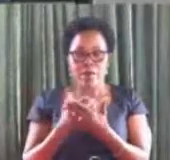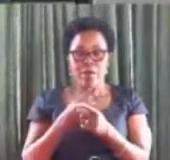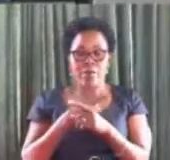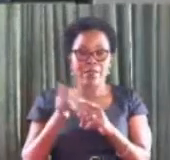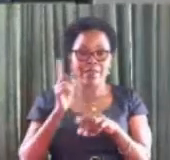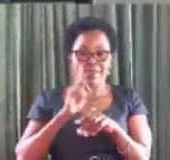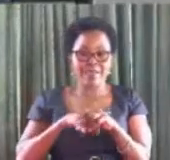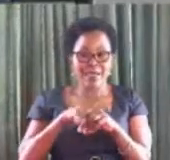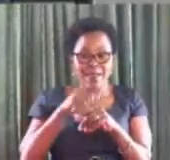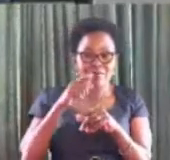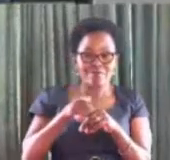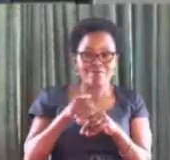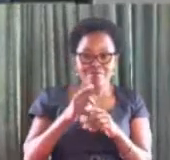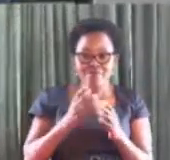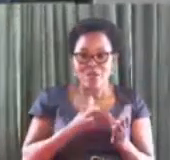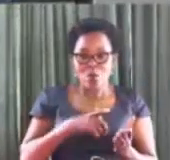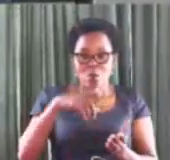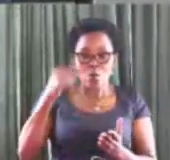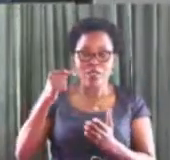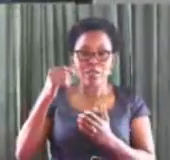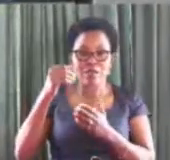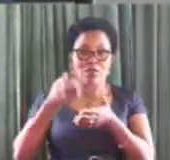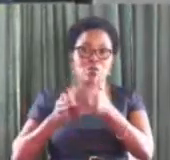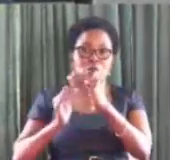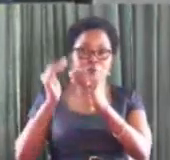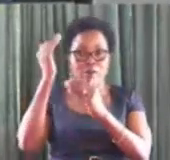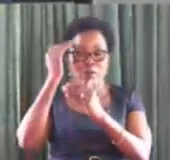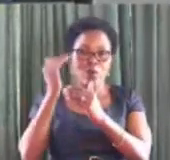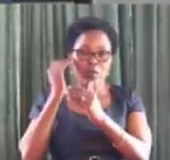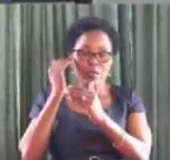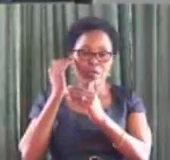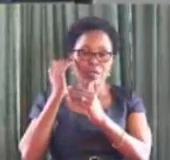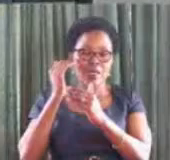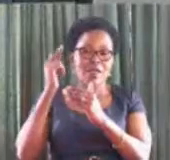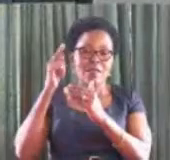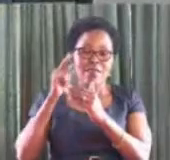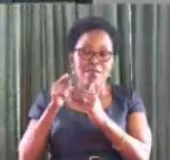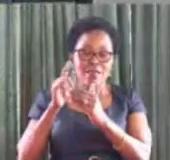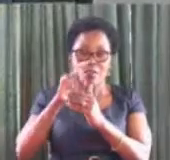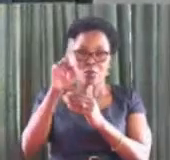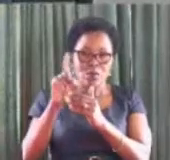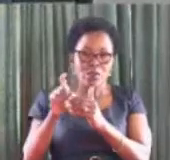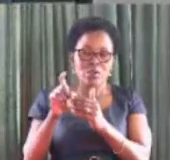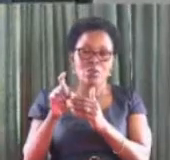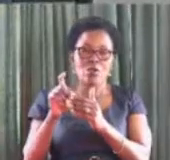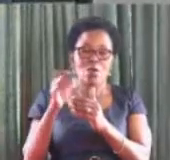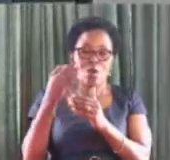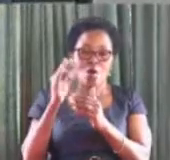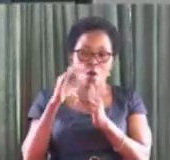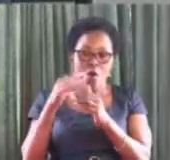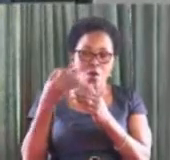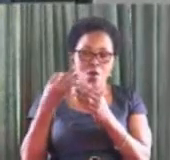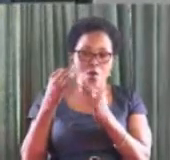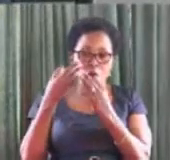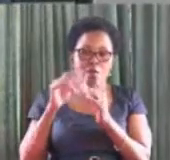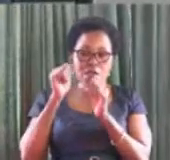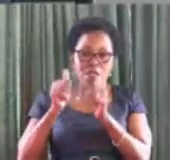it reaches the Supreme Court, that eligibility question is changed to something